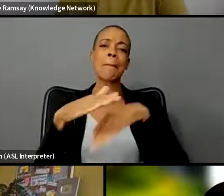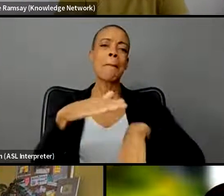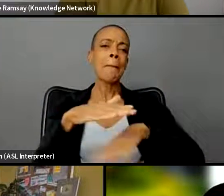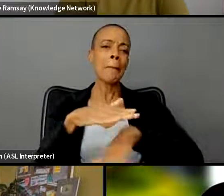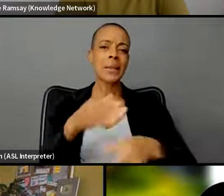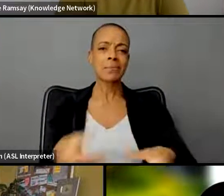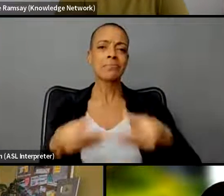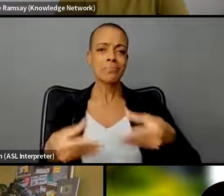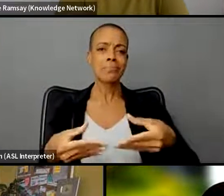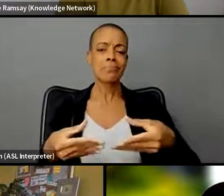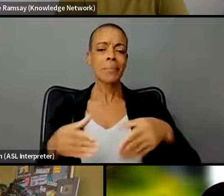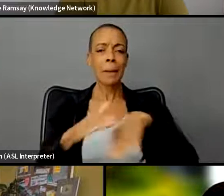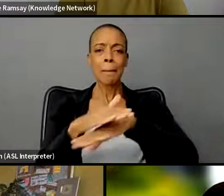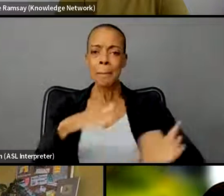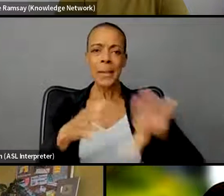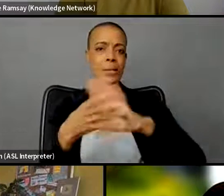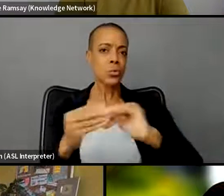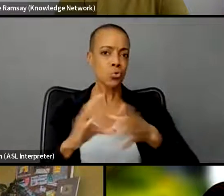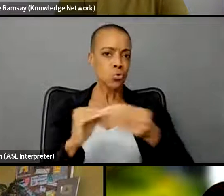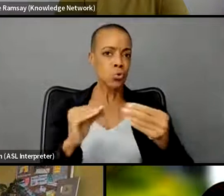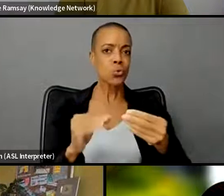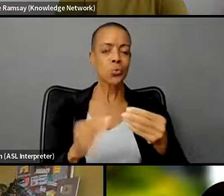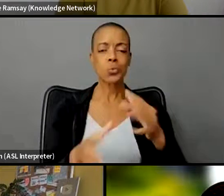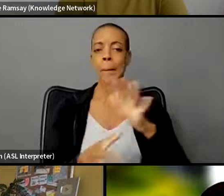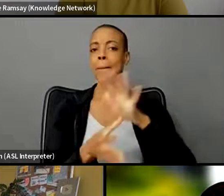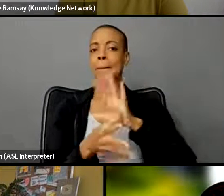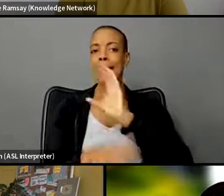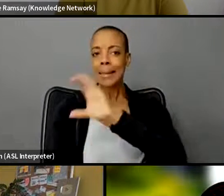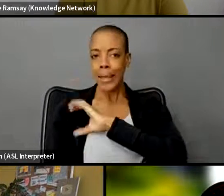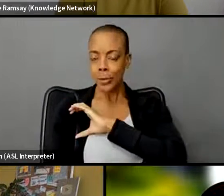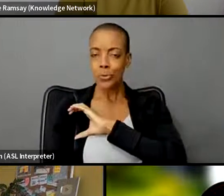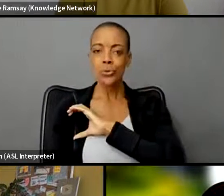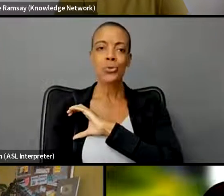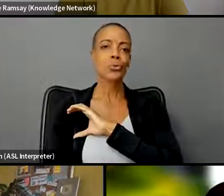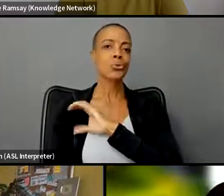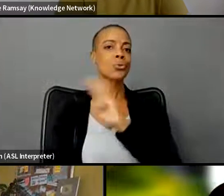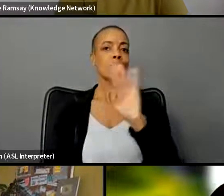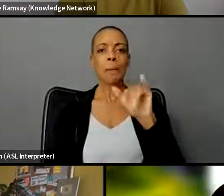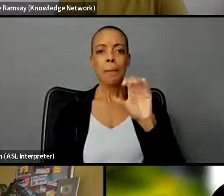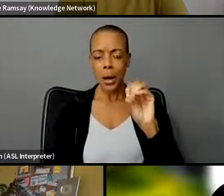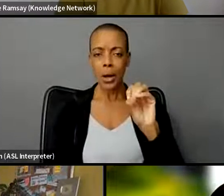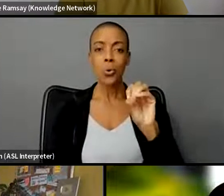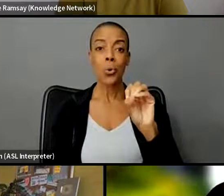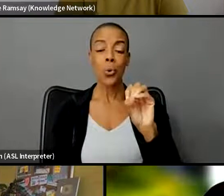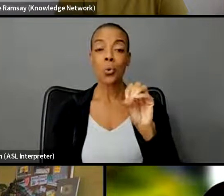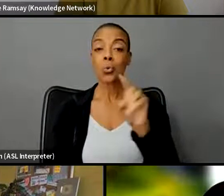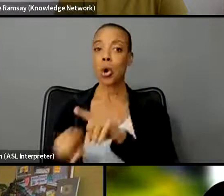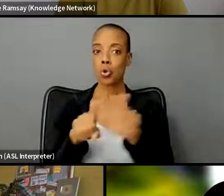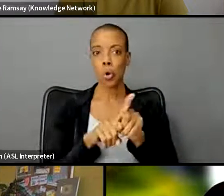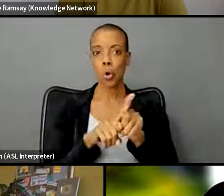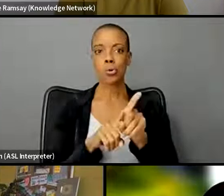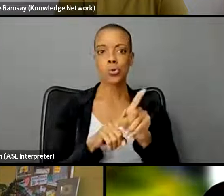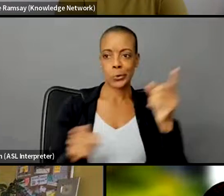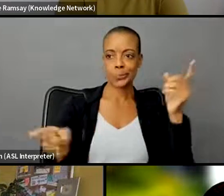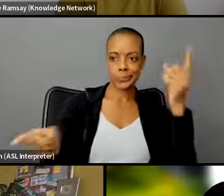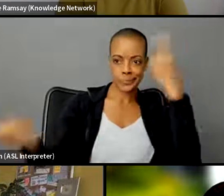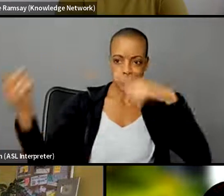basic storyline and the main characters and bios. For me, and I think this is true of everybody, I agree with what everybody said so